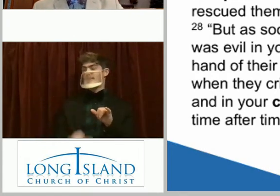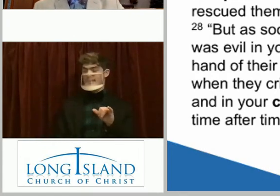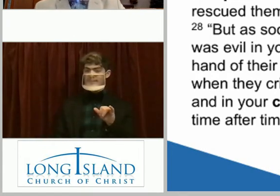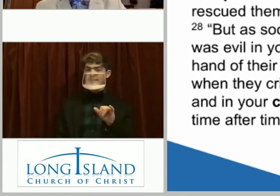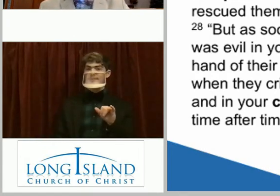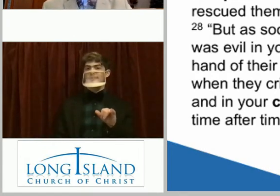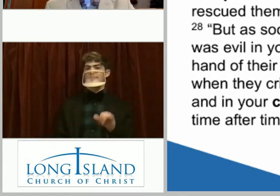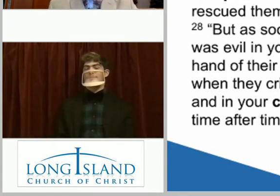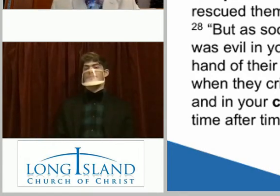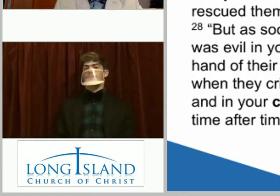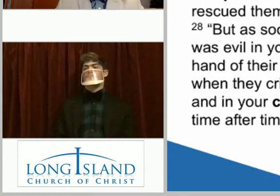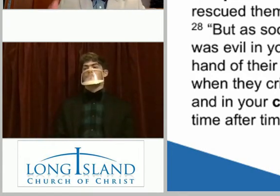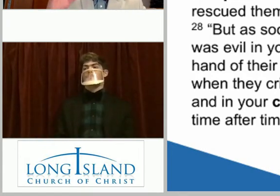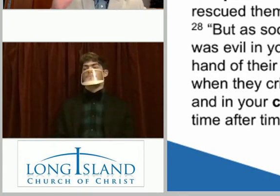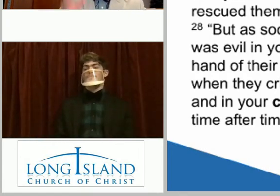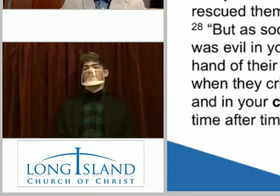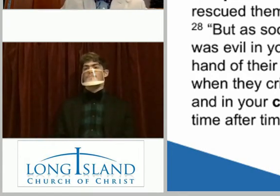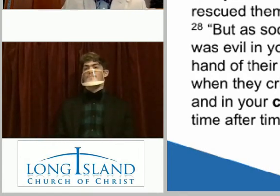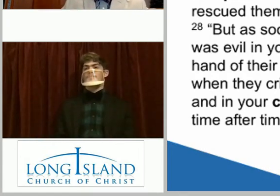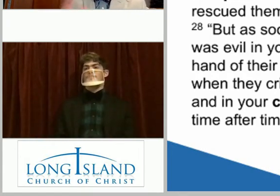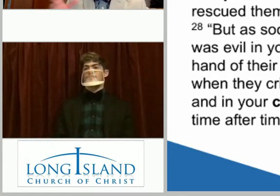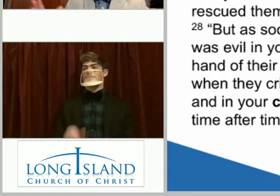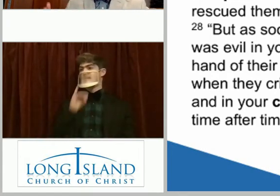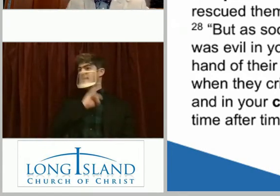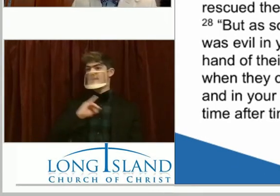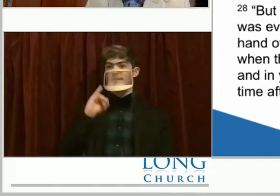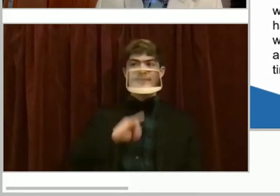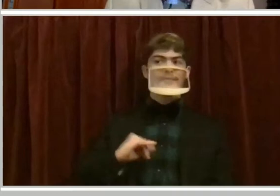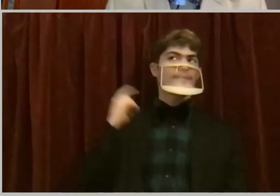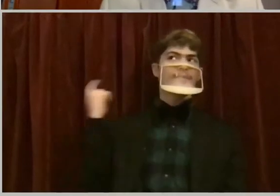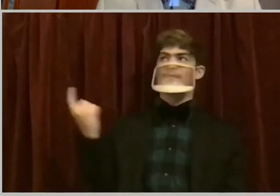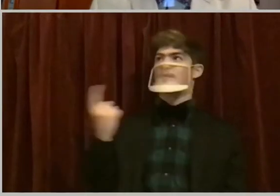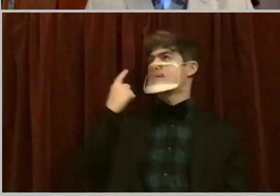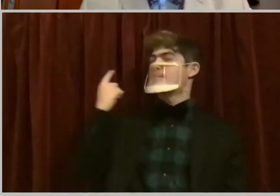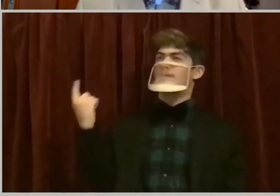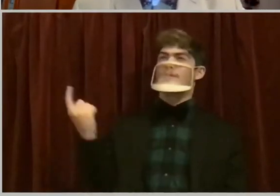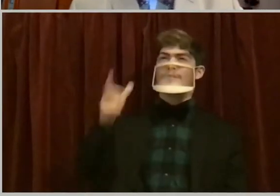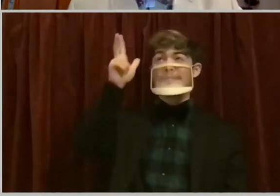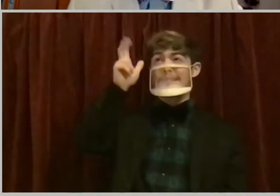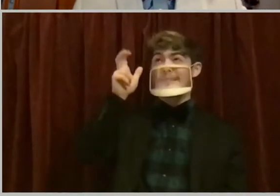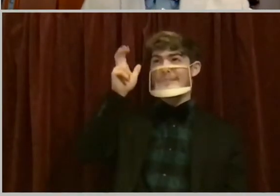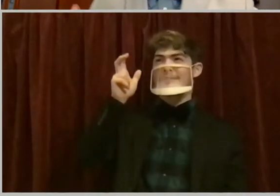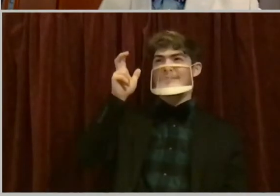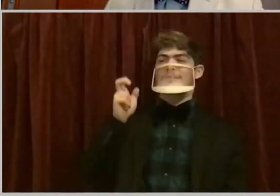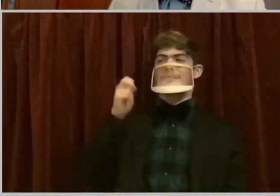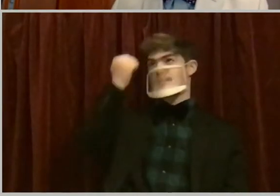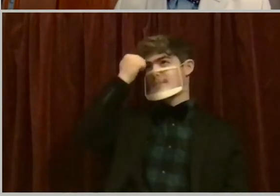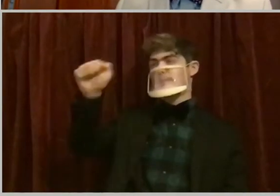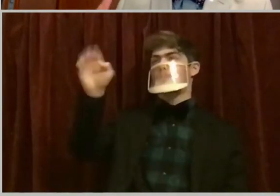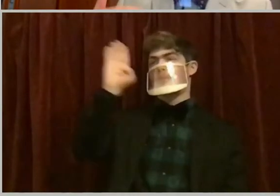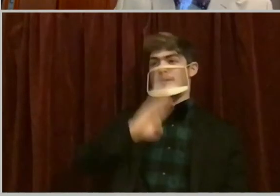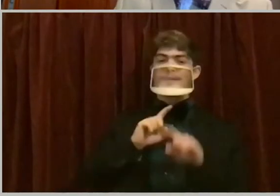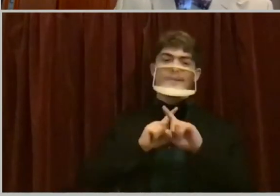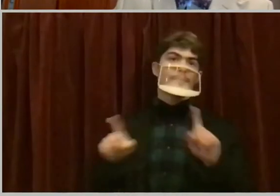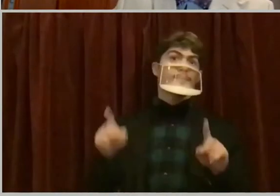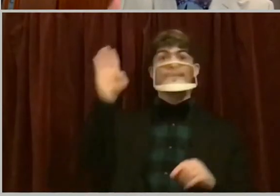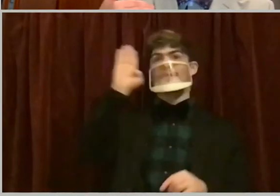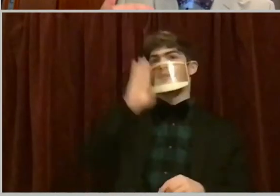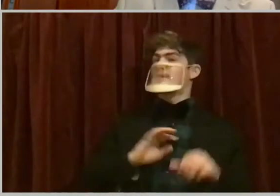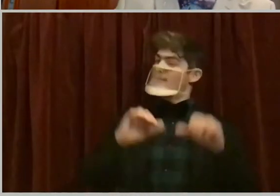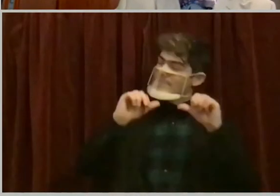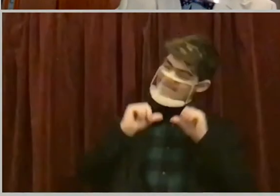here is depicted as constantly turning their backs on God, but God